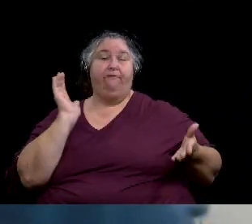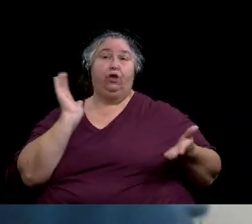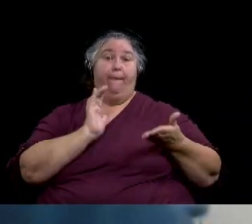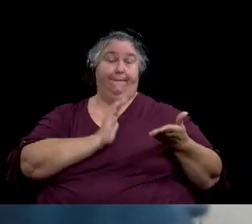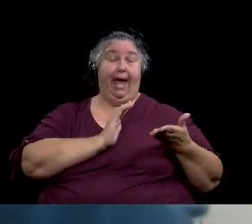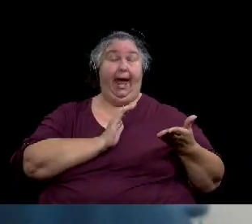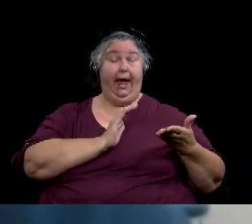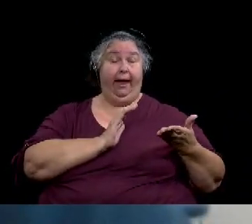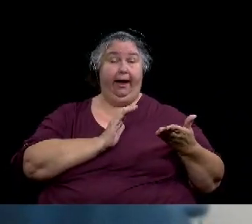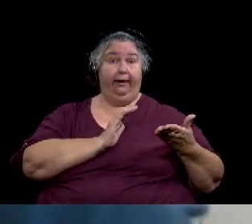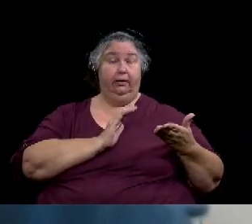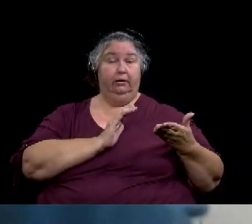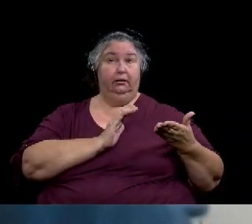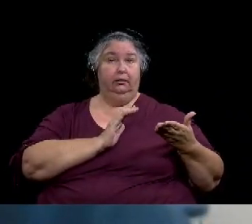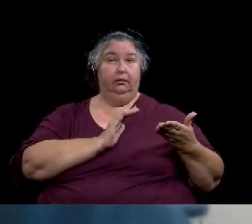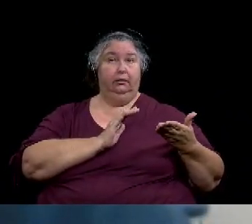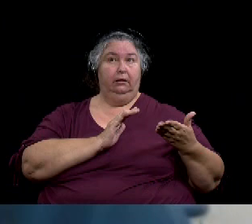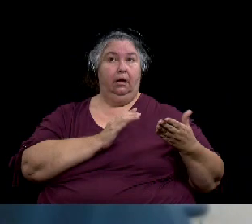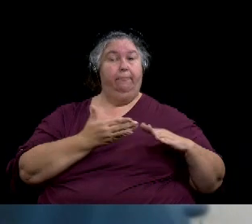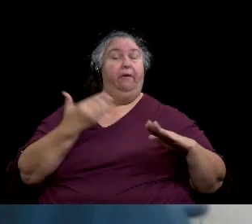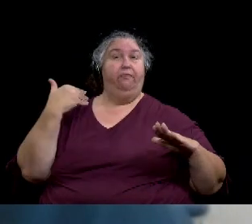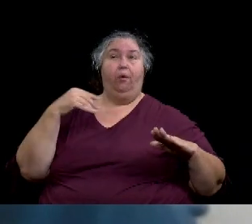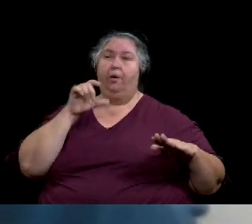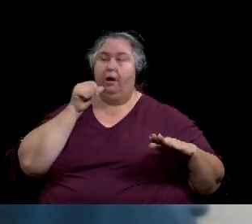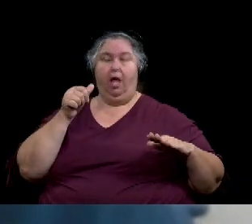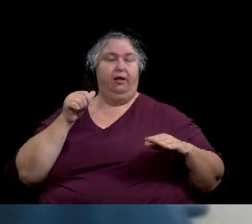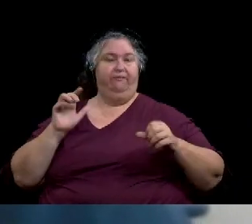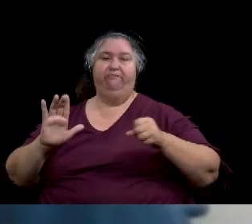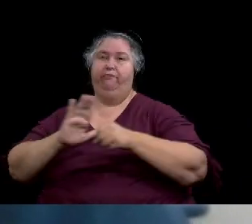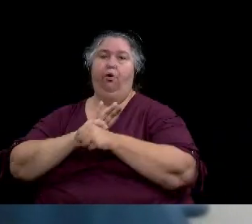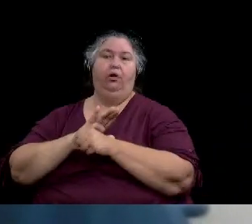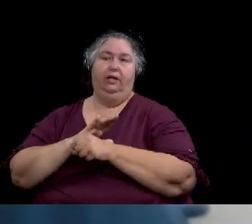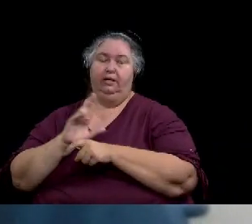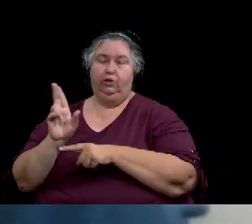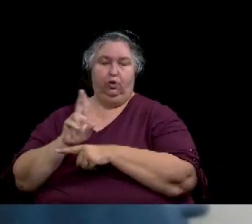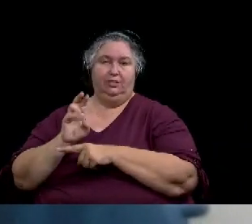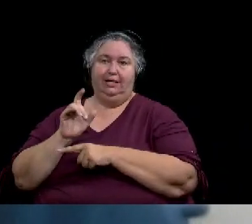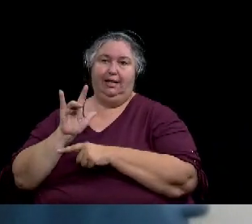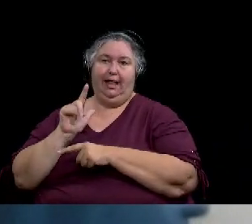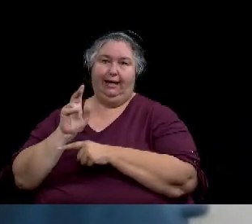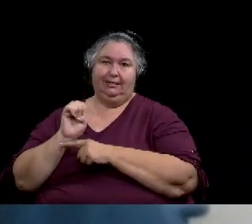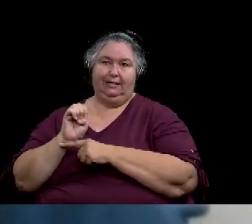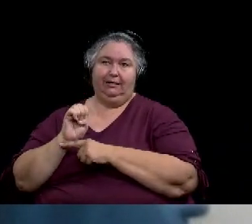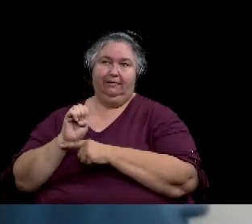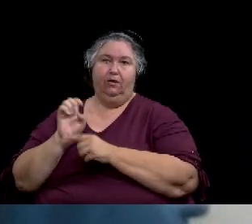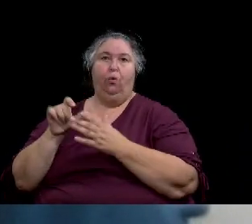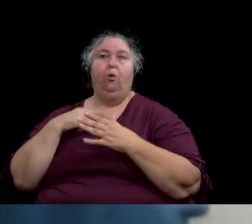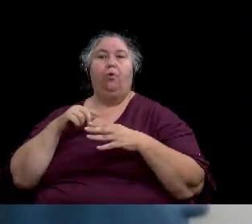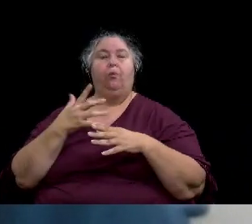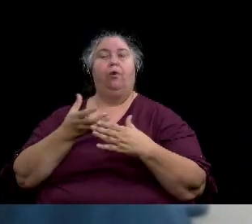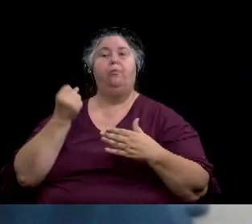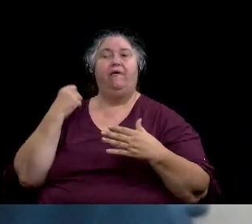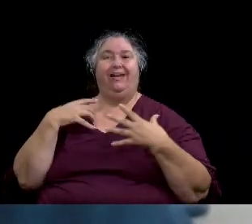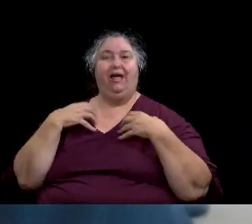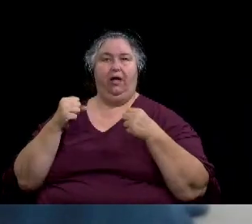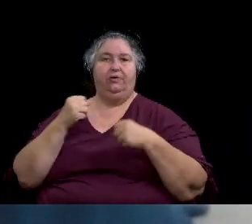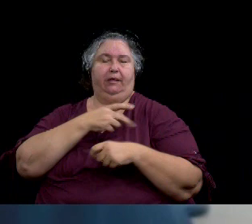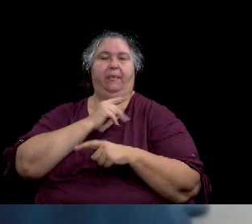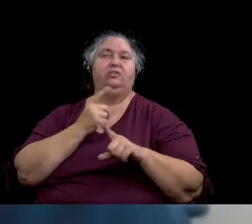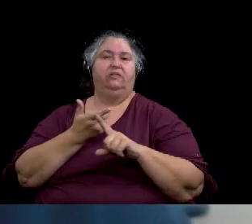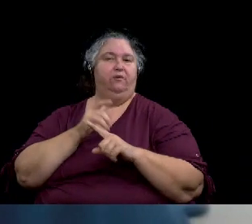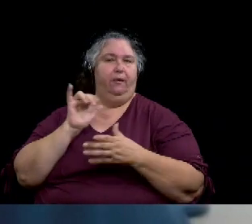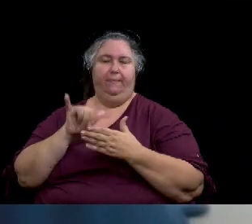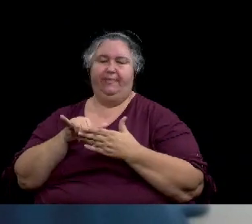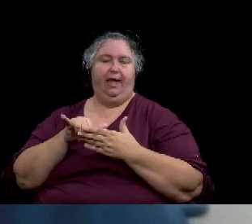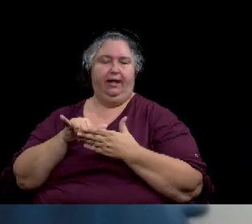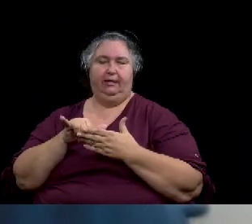beginning to date, we're still not up to full speed. We are removing healthy patients out of that calculation. And so we are